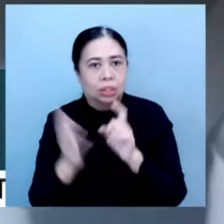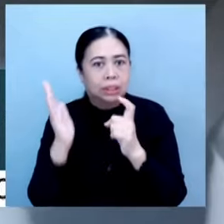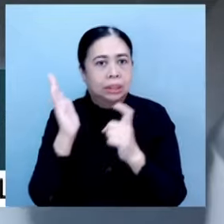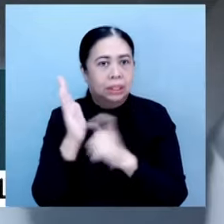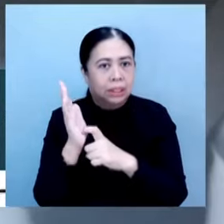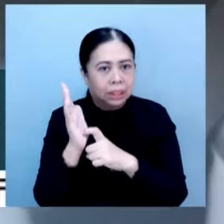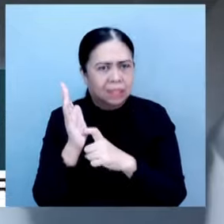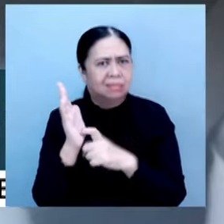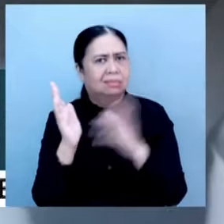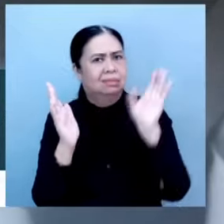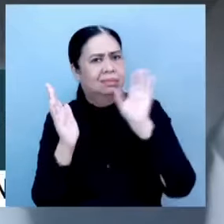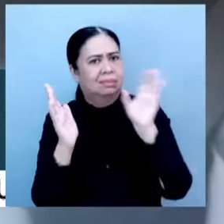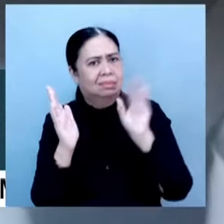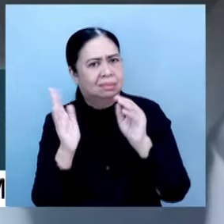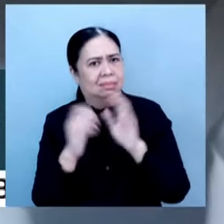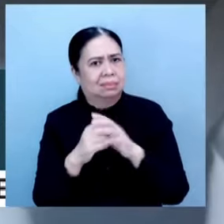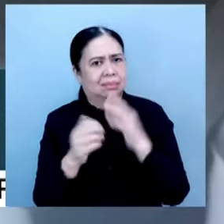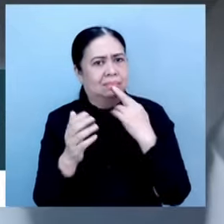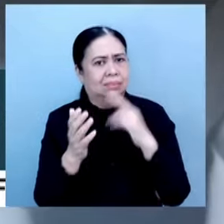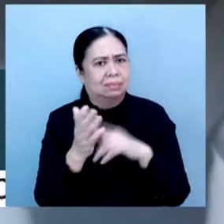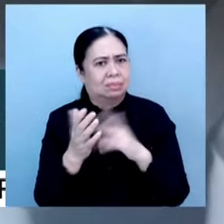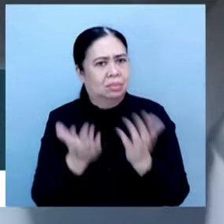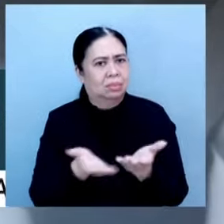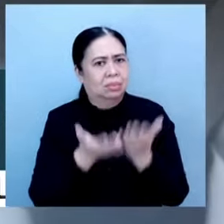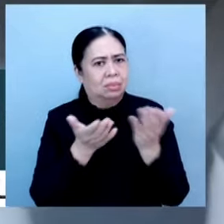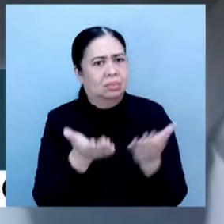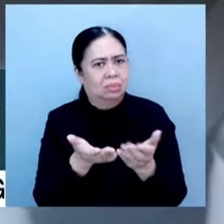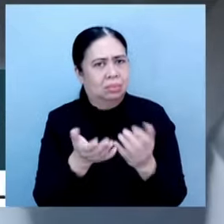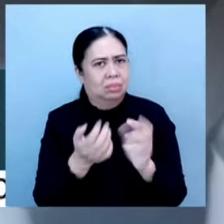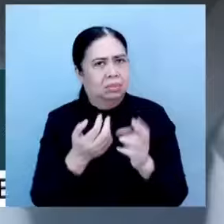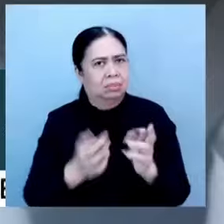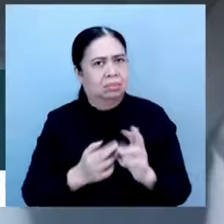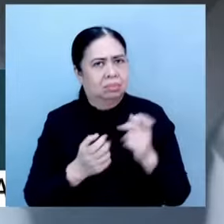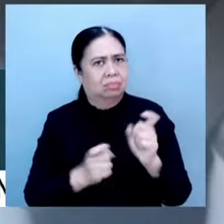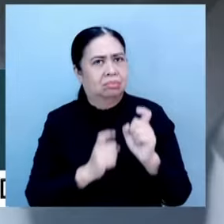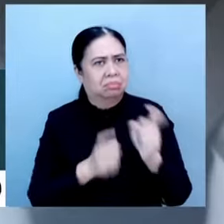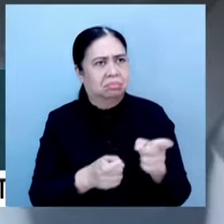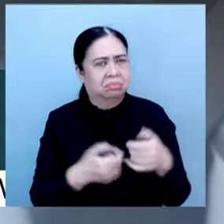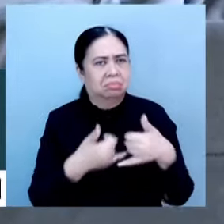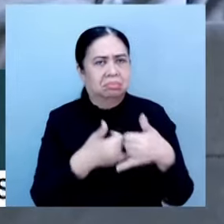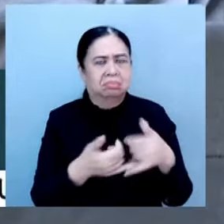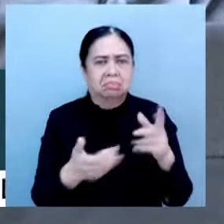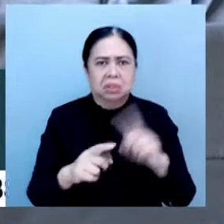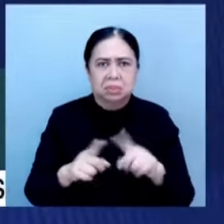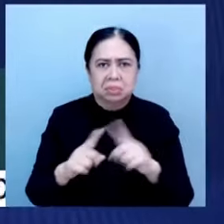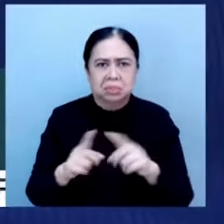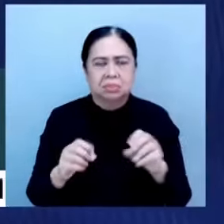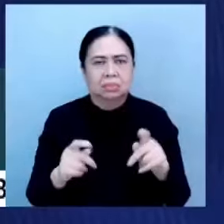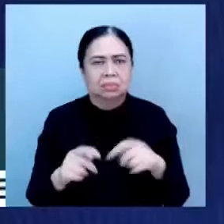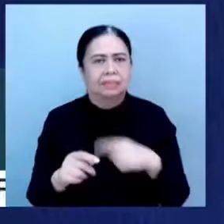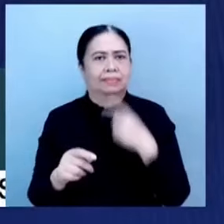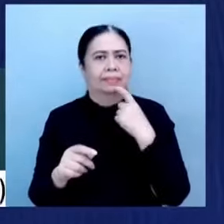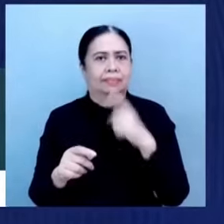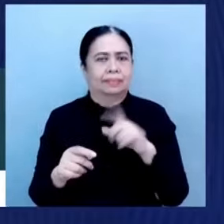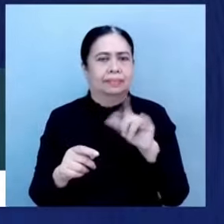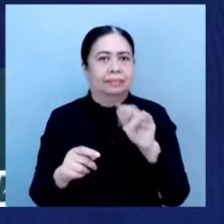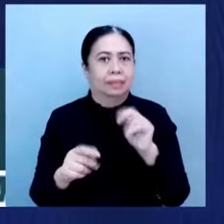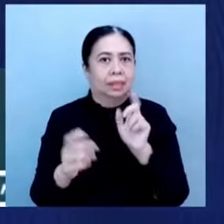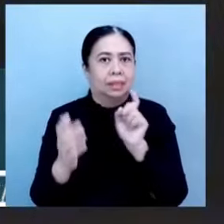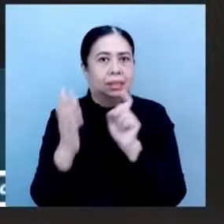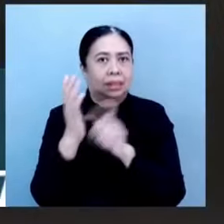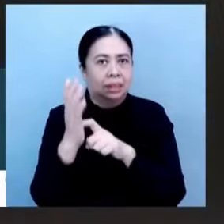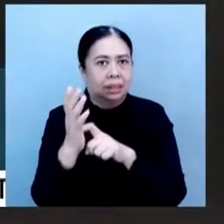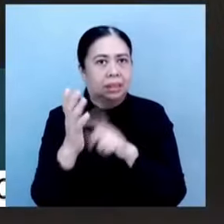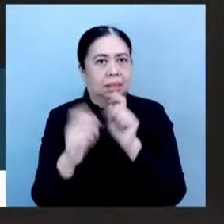dubious links, purportedly offering rewards, redemption opportunities. Malicious links, if clicked, could lead to